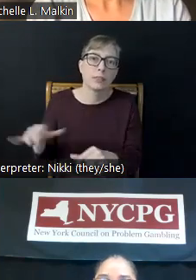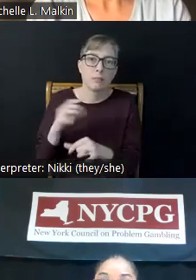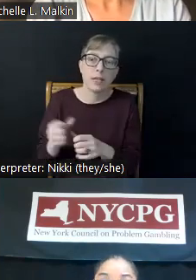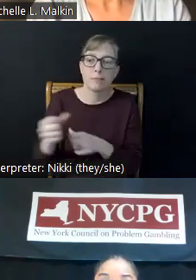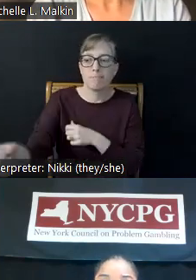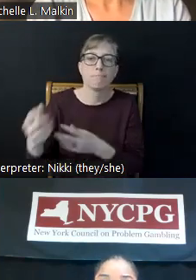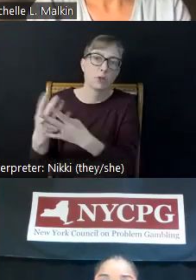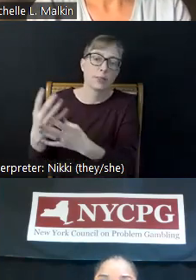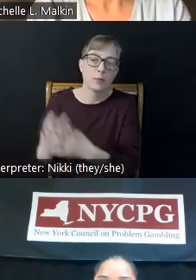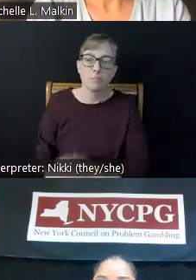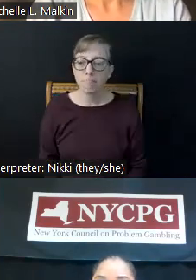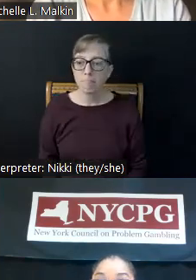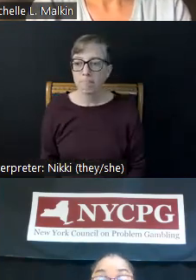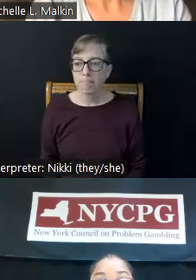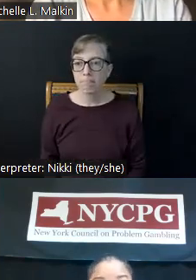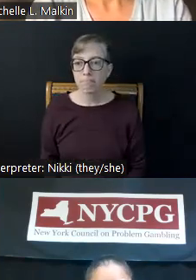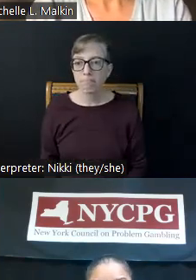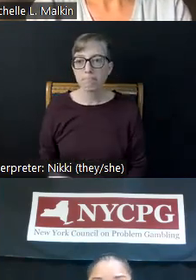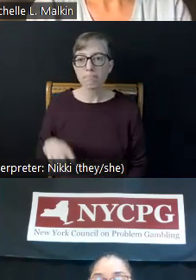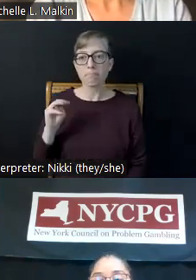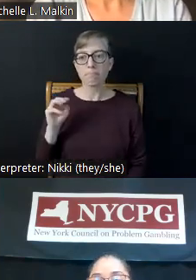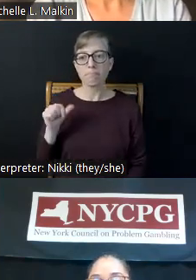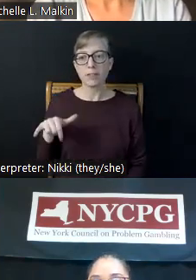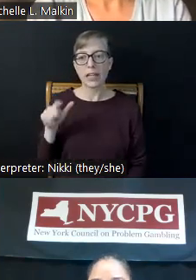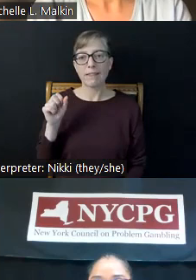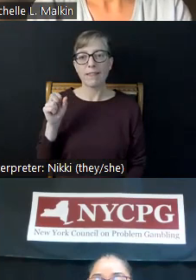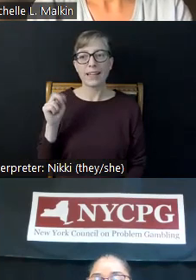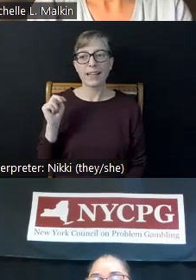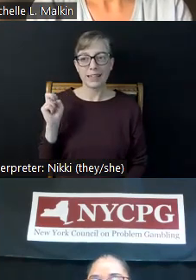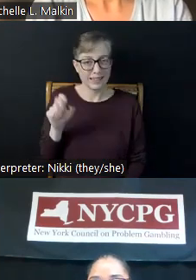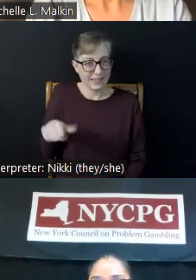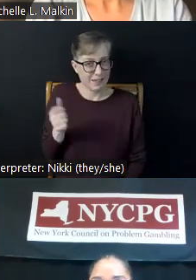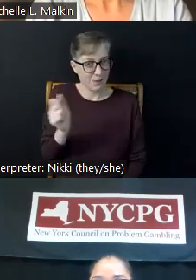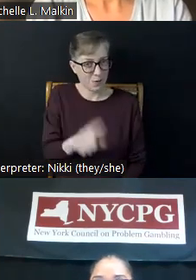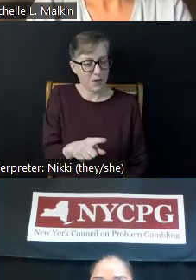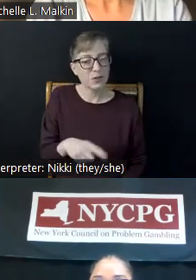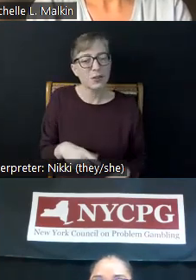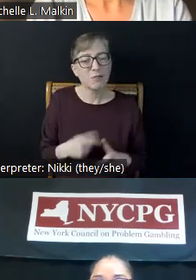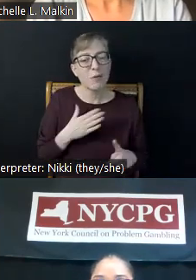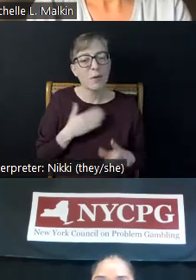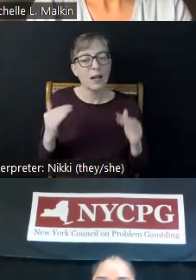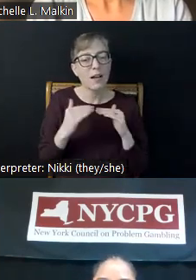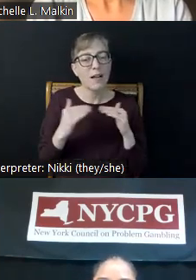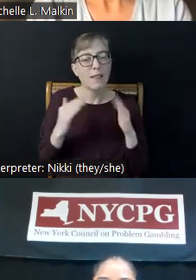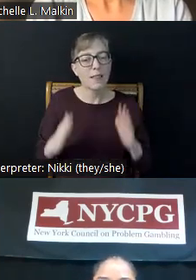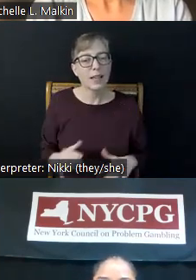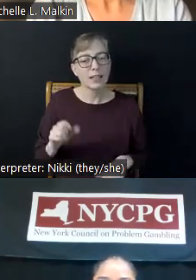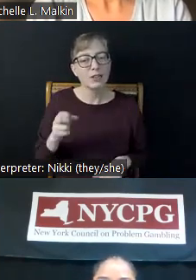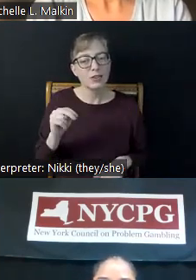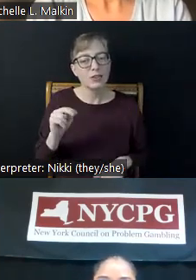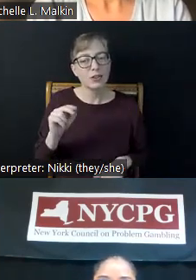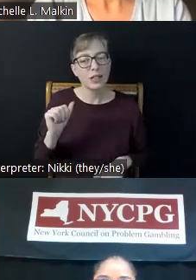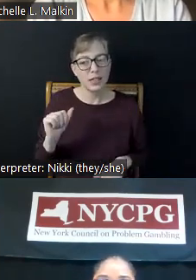We have another question from one of my colleagues, actually, in Finger Lakes region, Jenna Hotling. How do you factor in